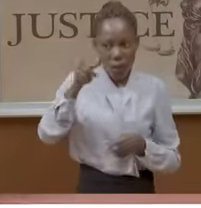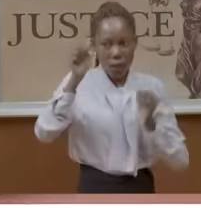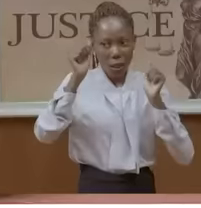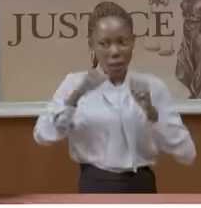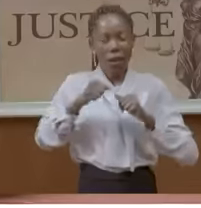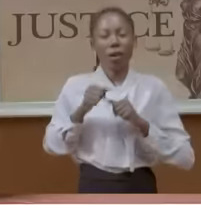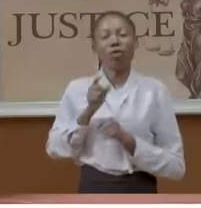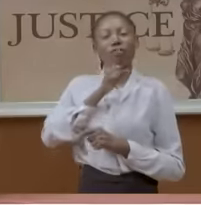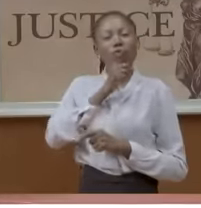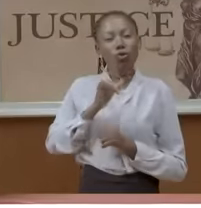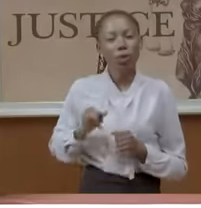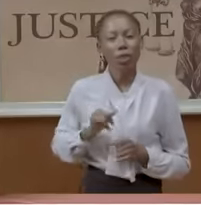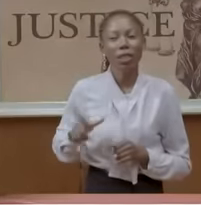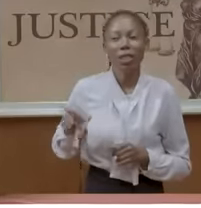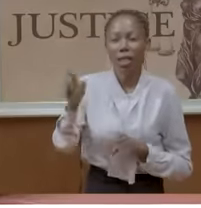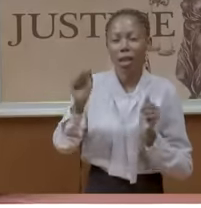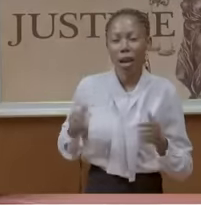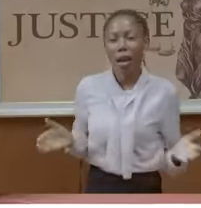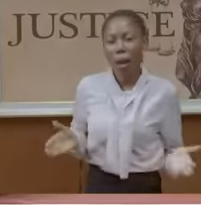can conveniently afford,